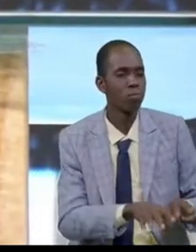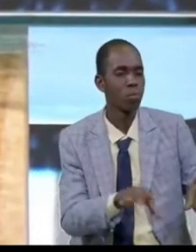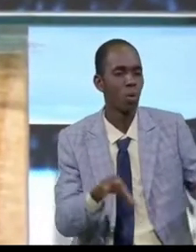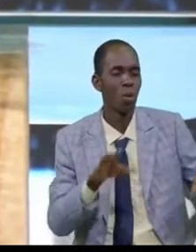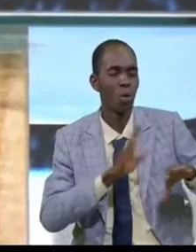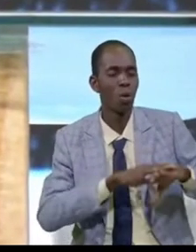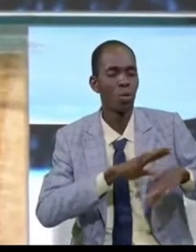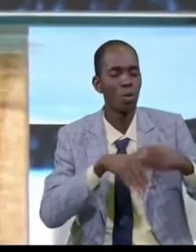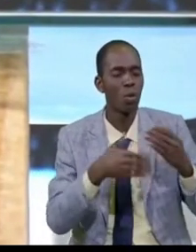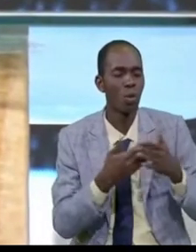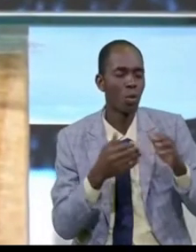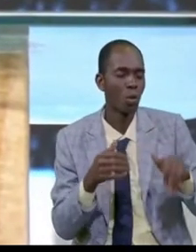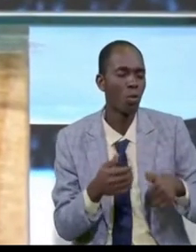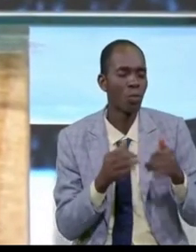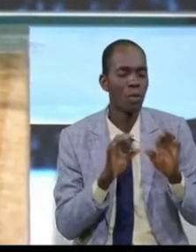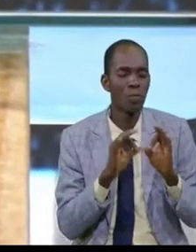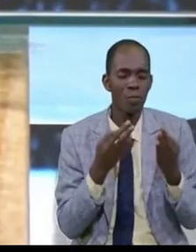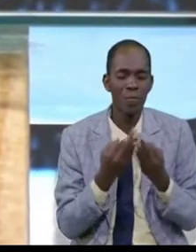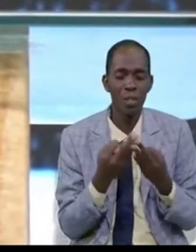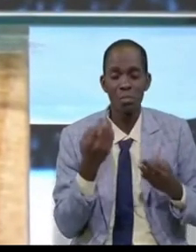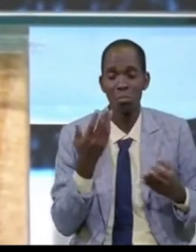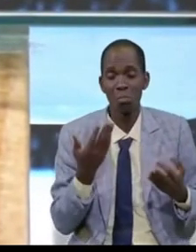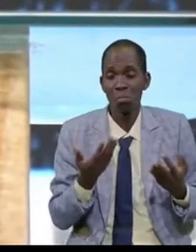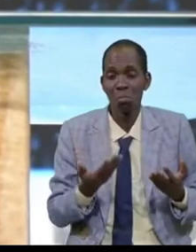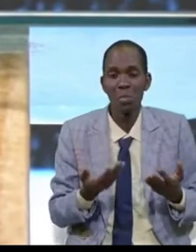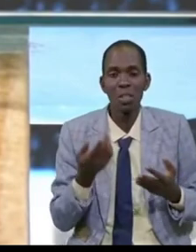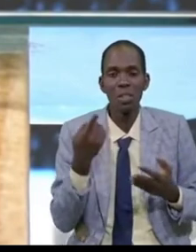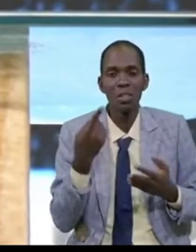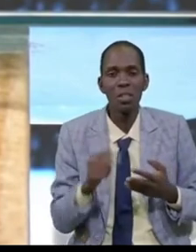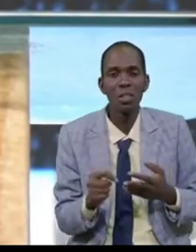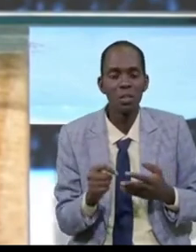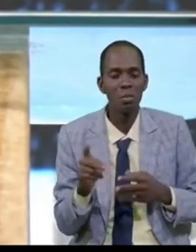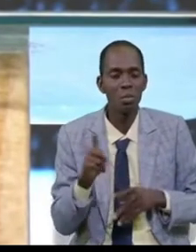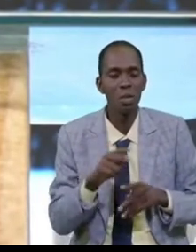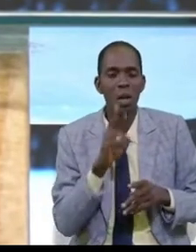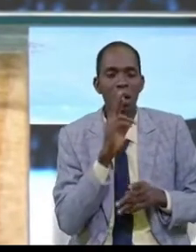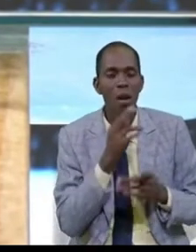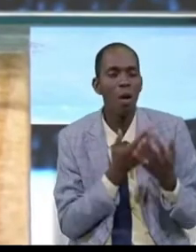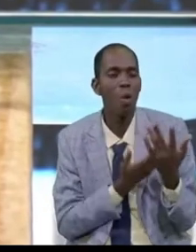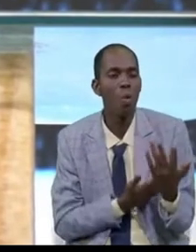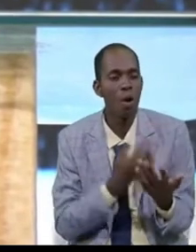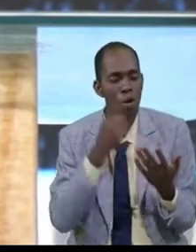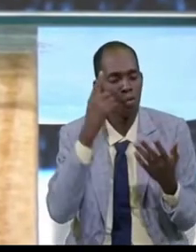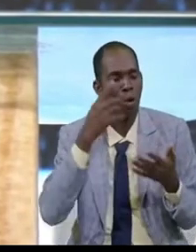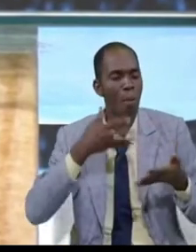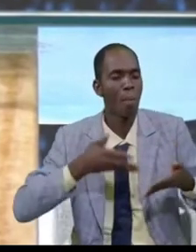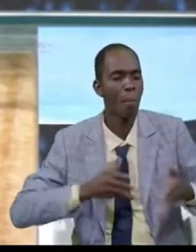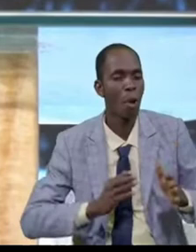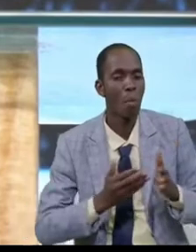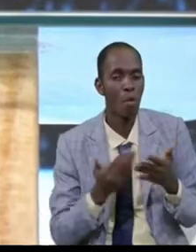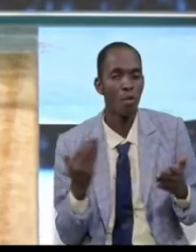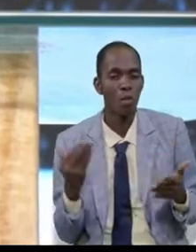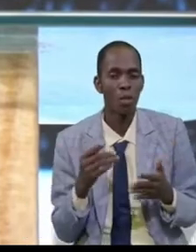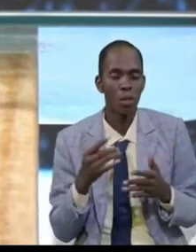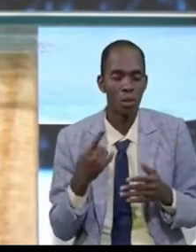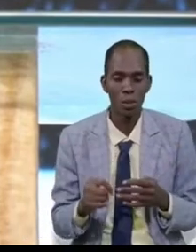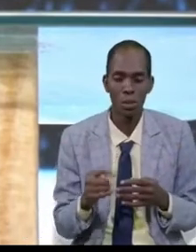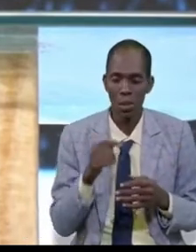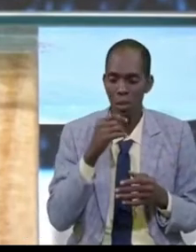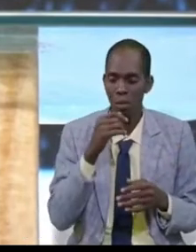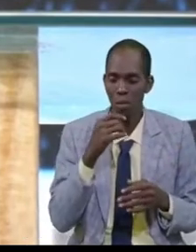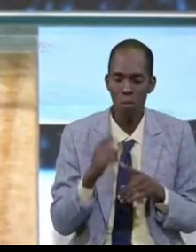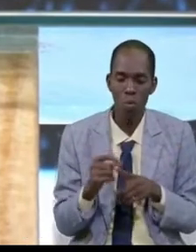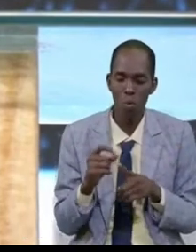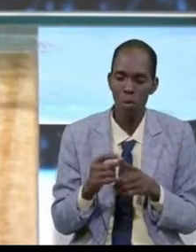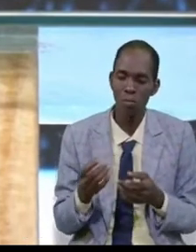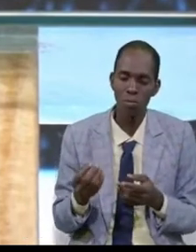or take care of the children, the family very well, they're waiting for permission. And before they get to the group pastor or